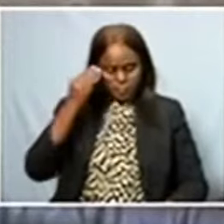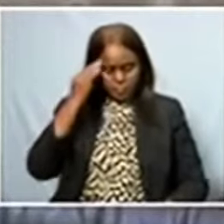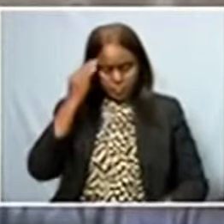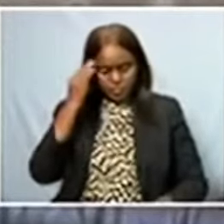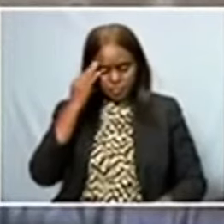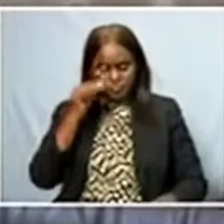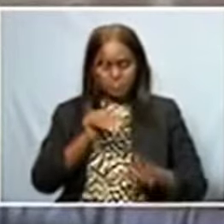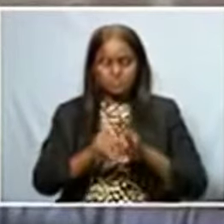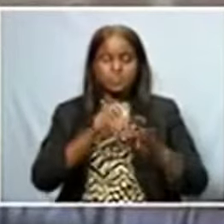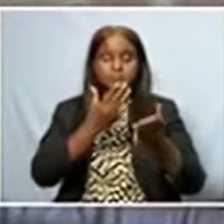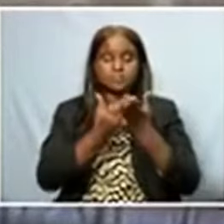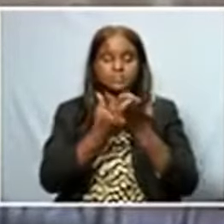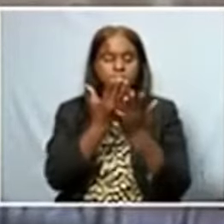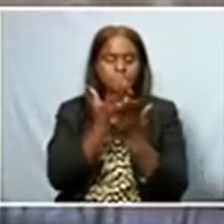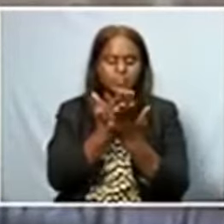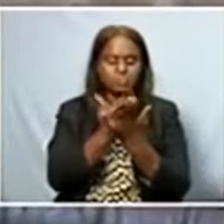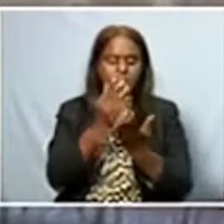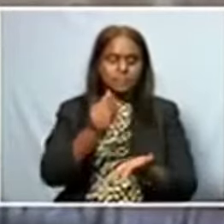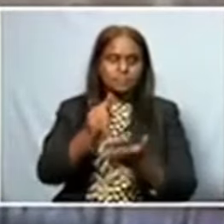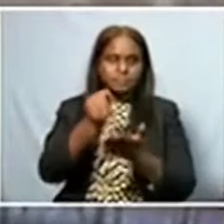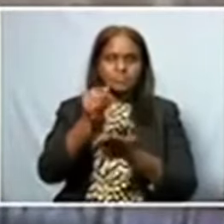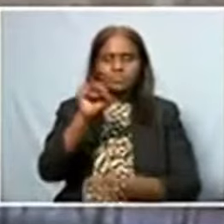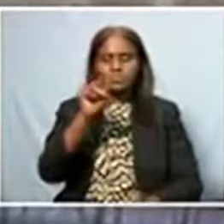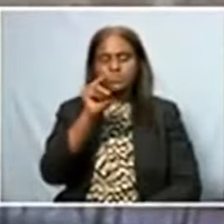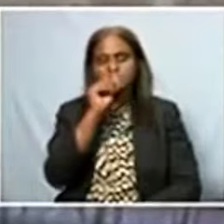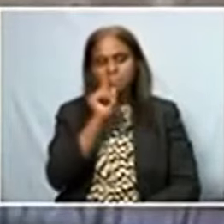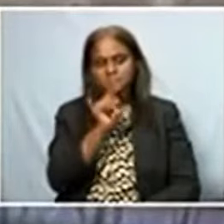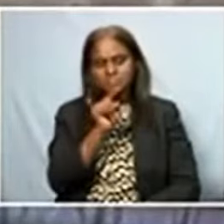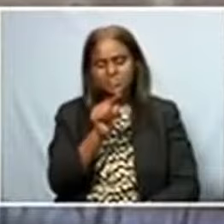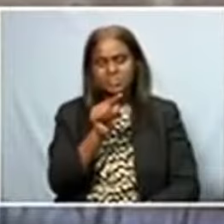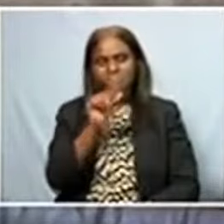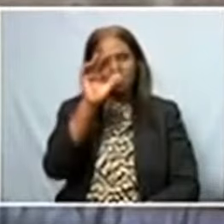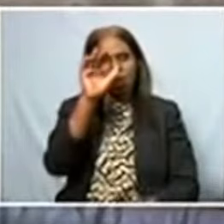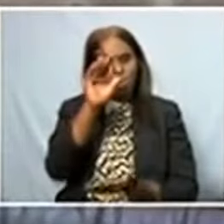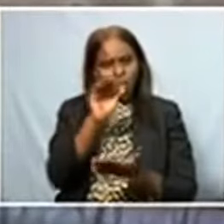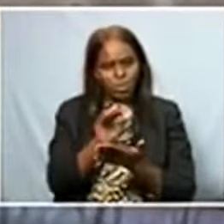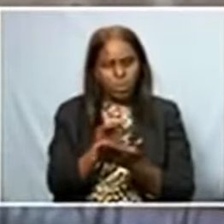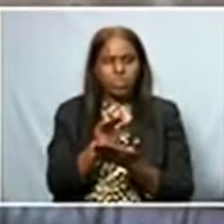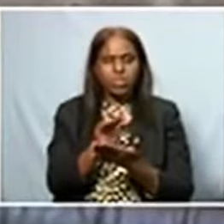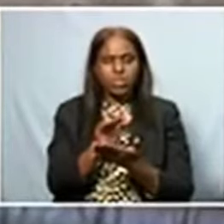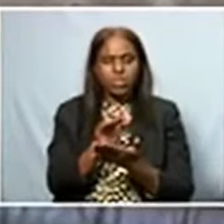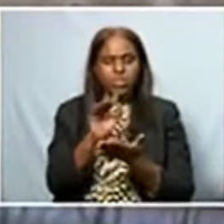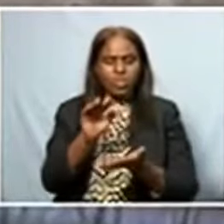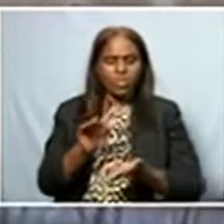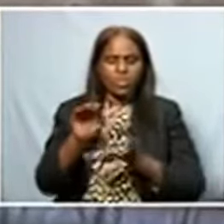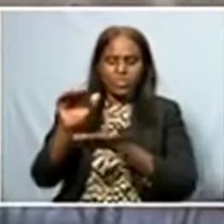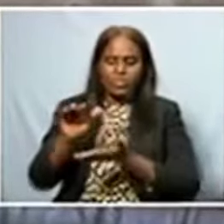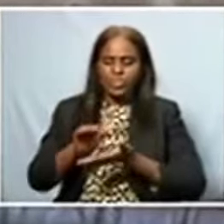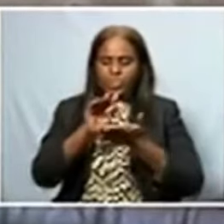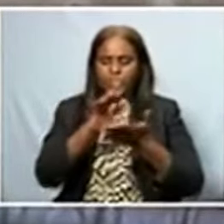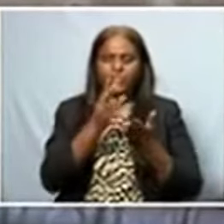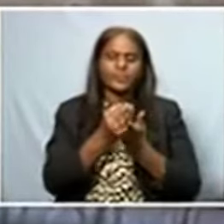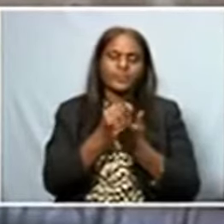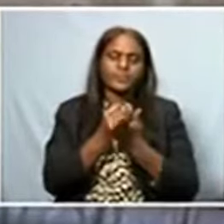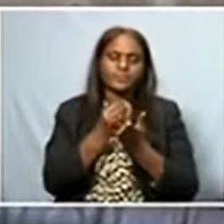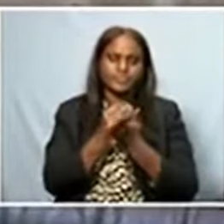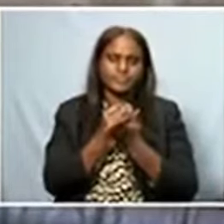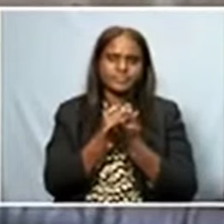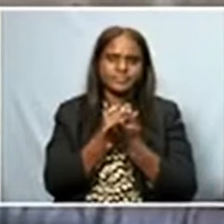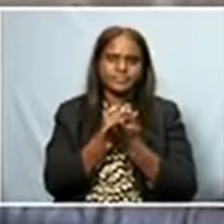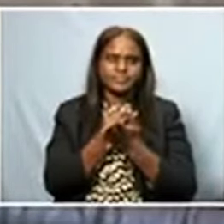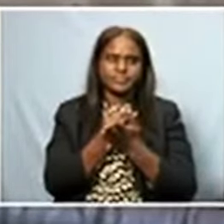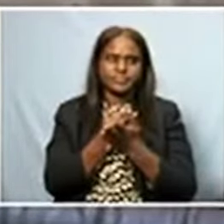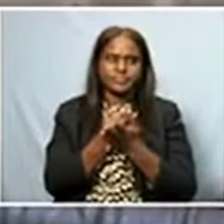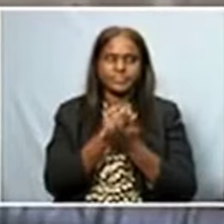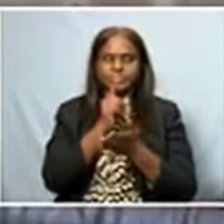this proposed budget, Mr. Speaker, is a reduction of allocation of funds. One